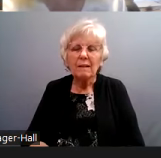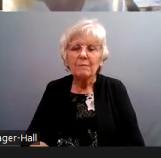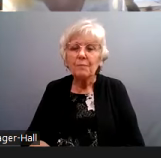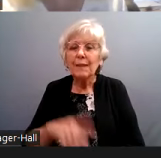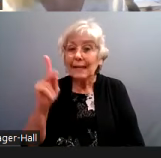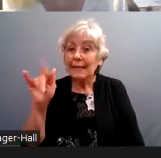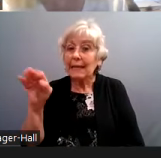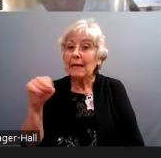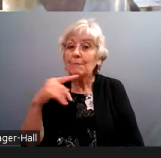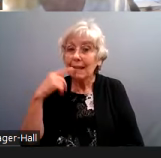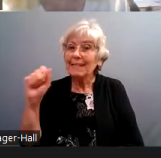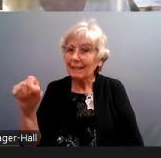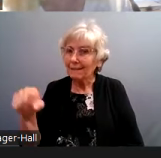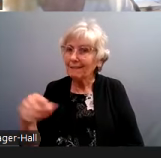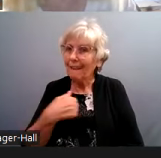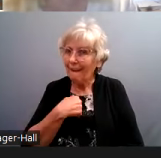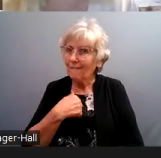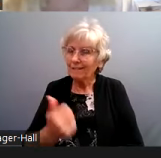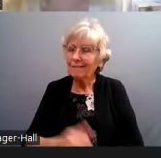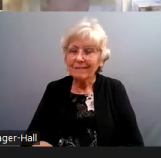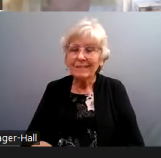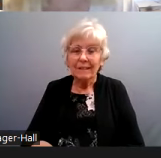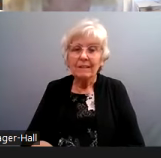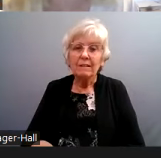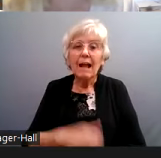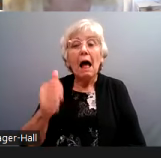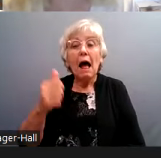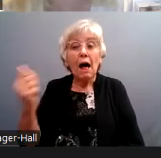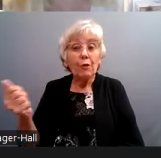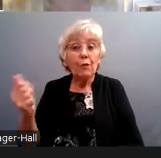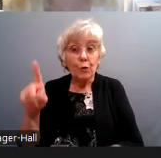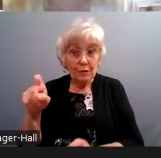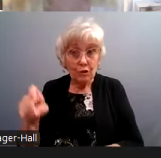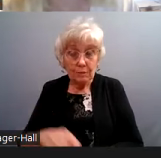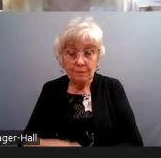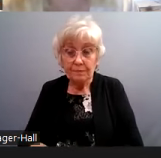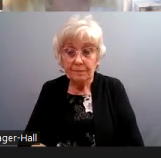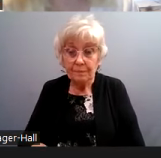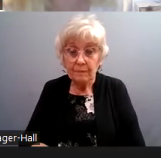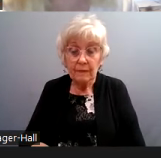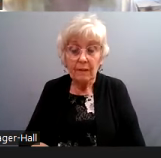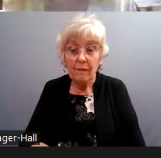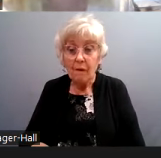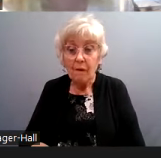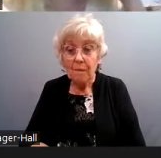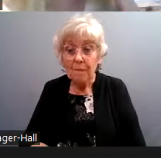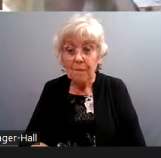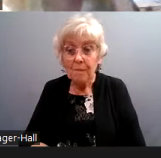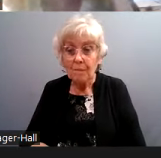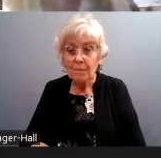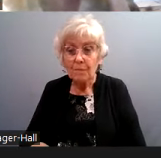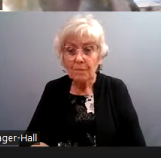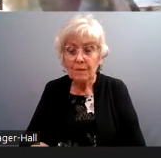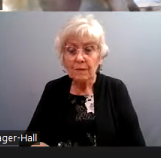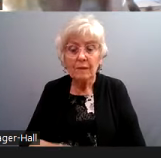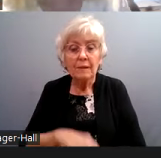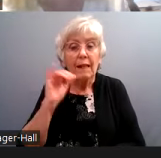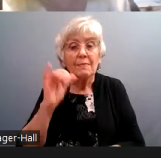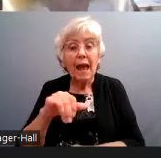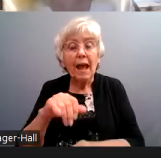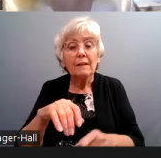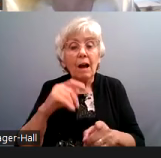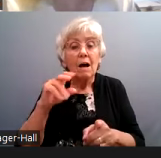do. Okay, so some other questions that people had: is non-chlorine bleach